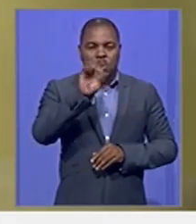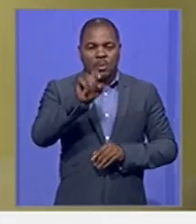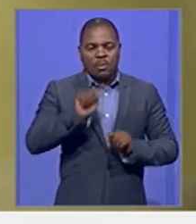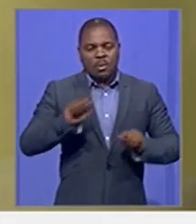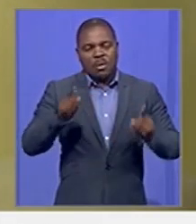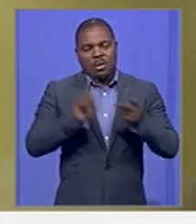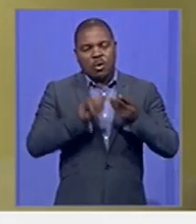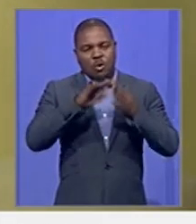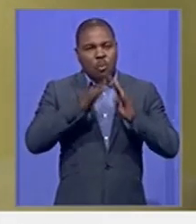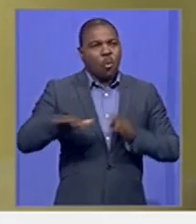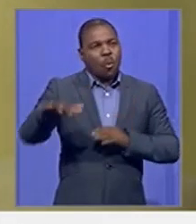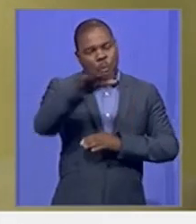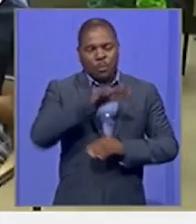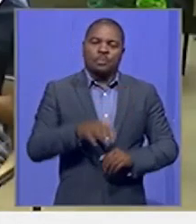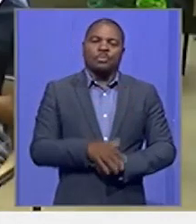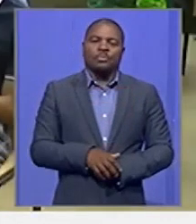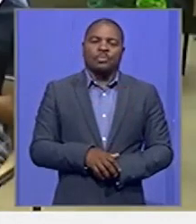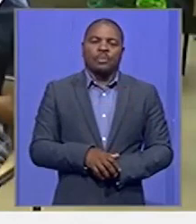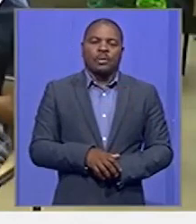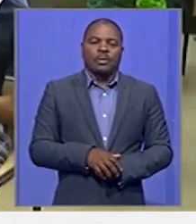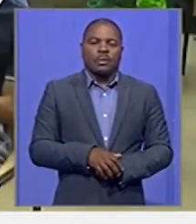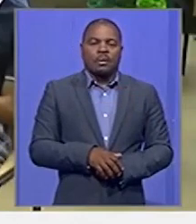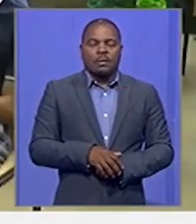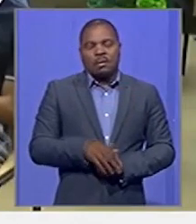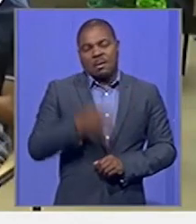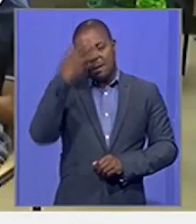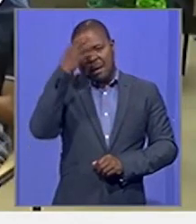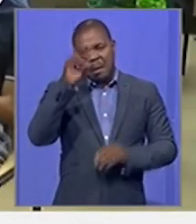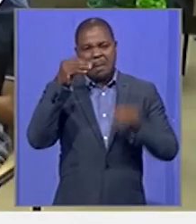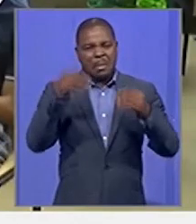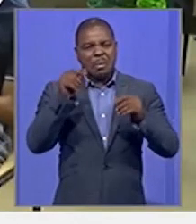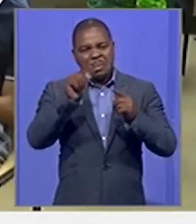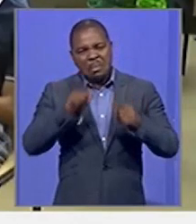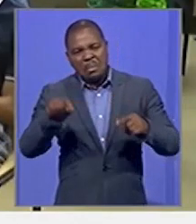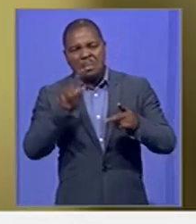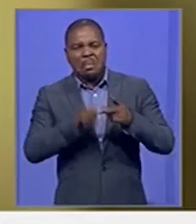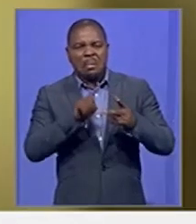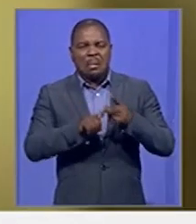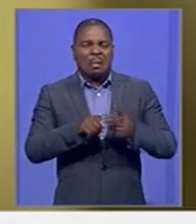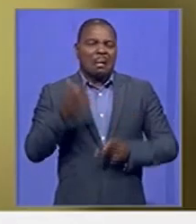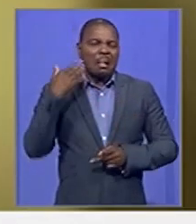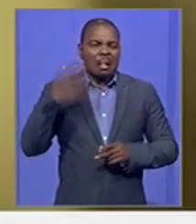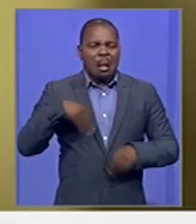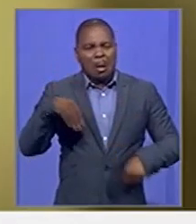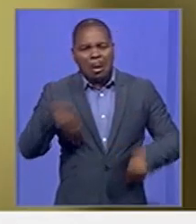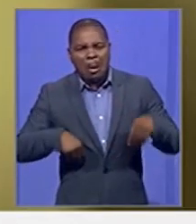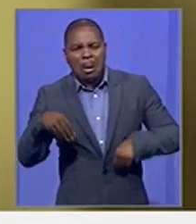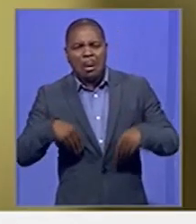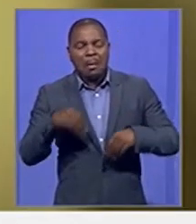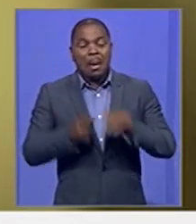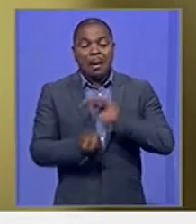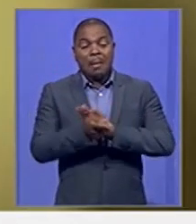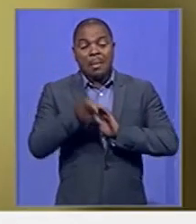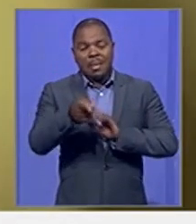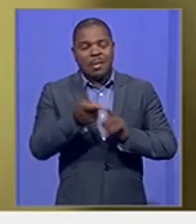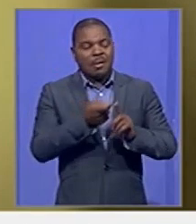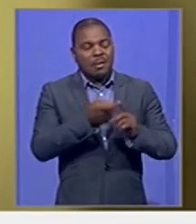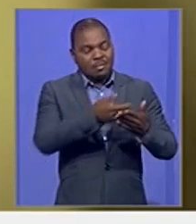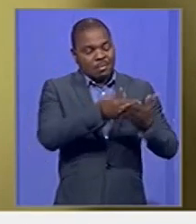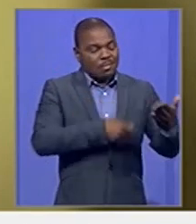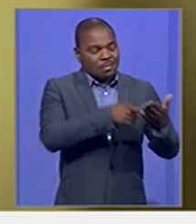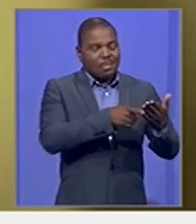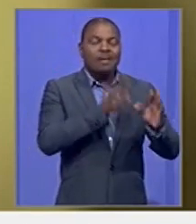across society as a whole. Dikgwebo tsa puso di ne tsa tshwarwa le go diriswa mo bogwenegweneng go ya ka pegelo ya state capture. Ka fa